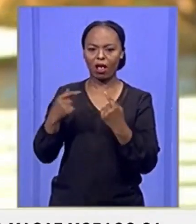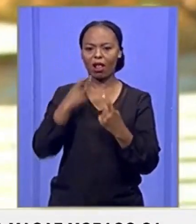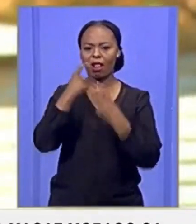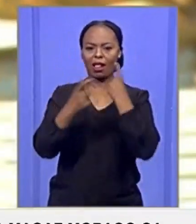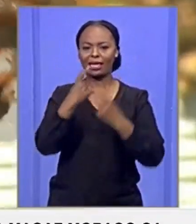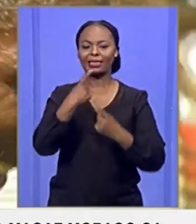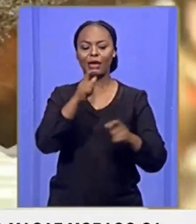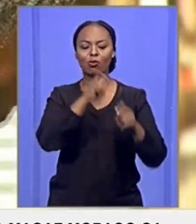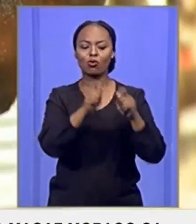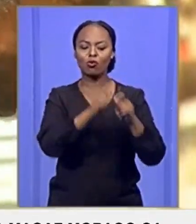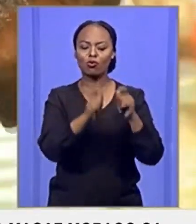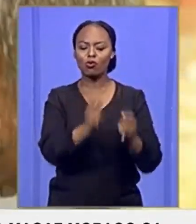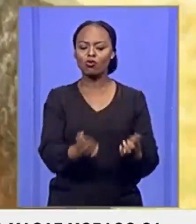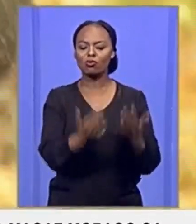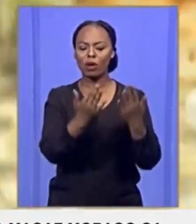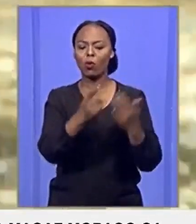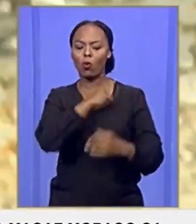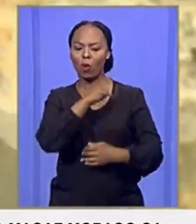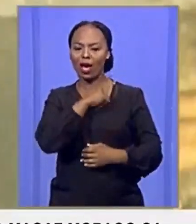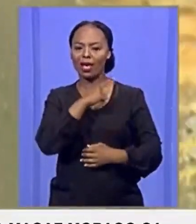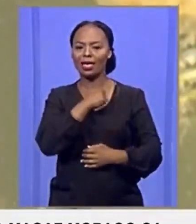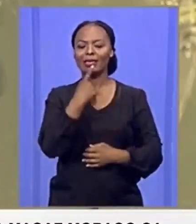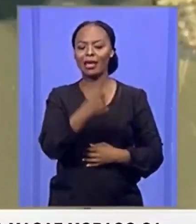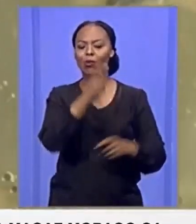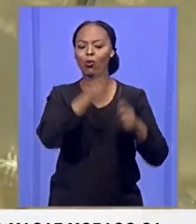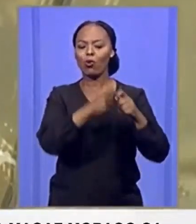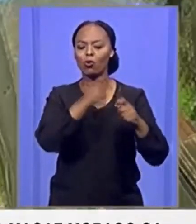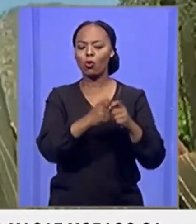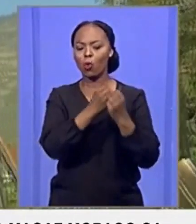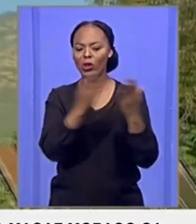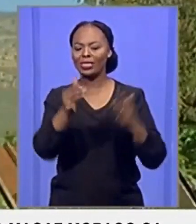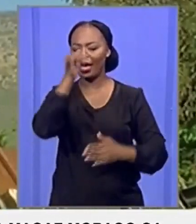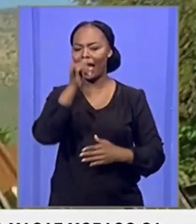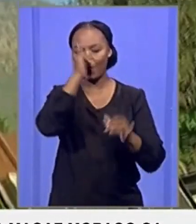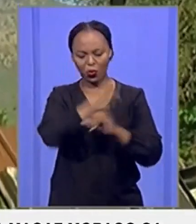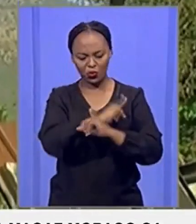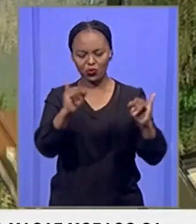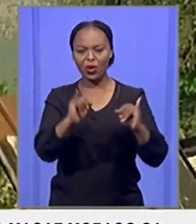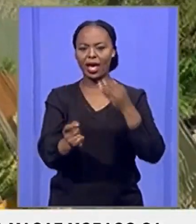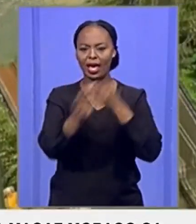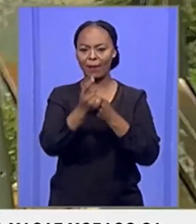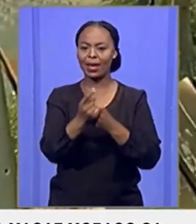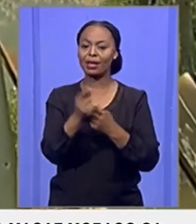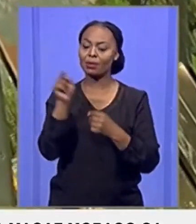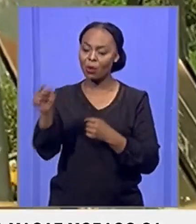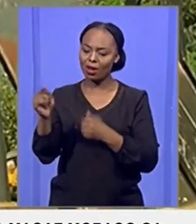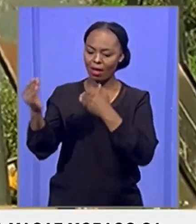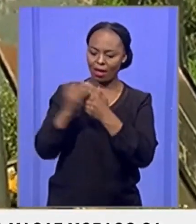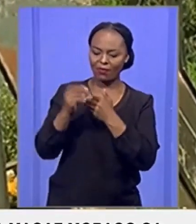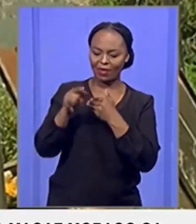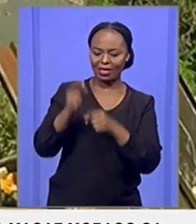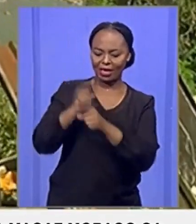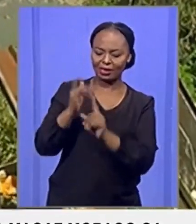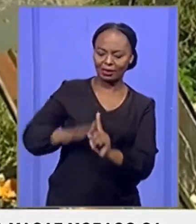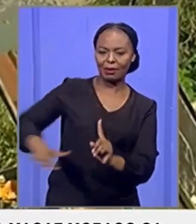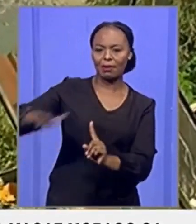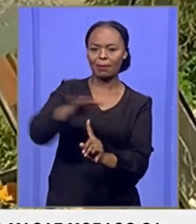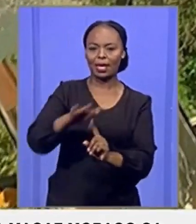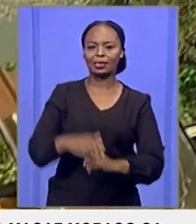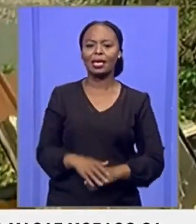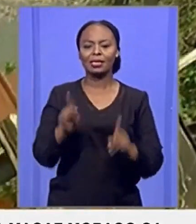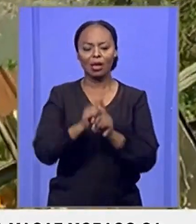re mekhukhu ye yo ke tša bosenyi gausi le renke ya ditekisi ka Burgersfort. Ba re gape mekhukhu ye e agilwe ntle le semolao le go dulwa